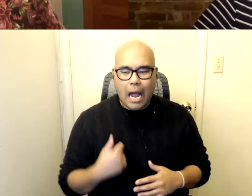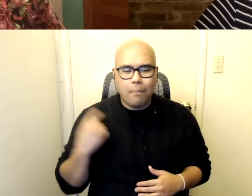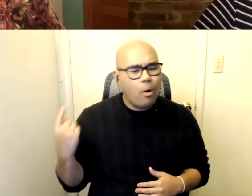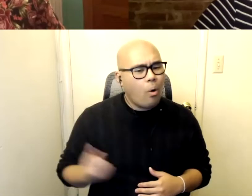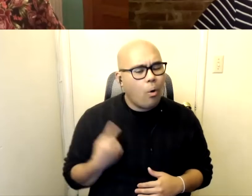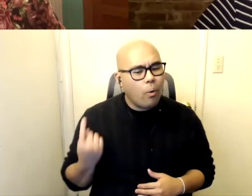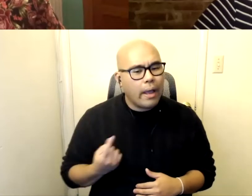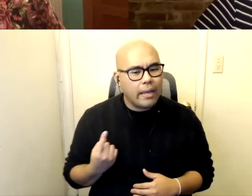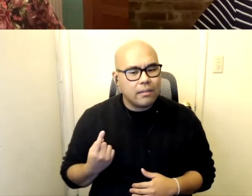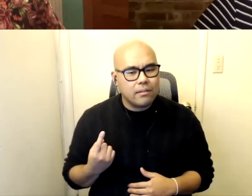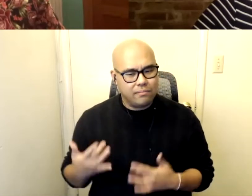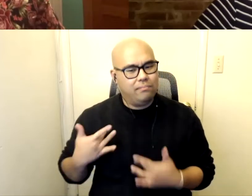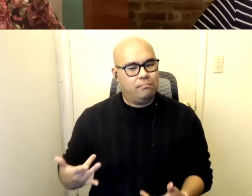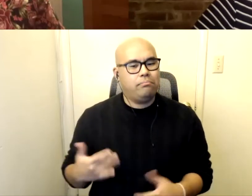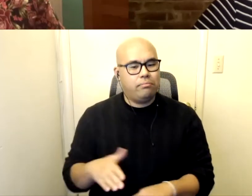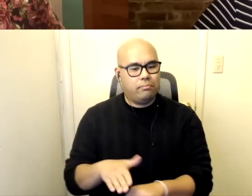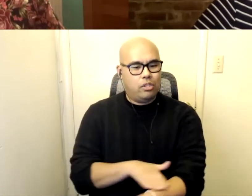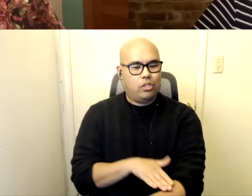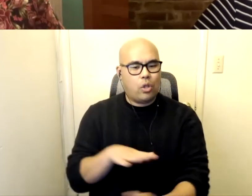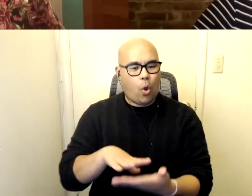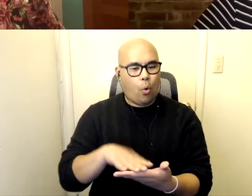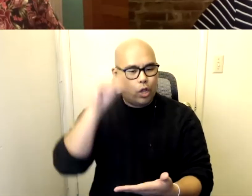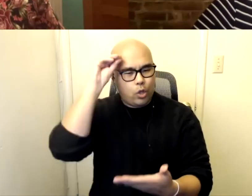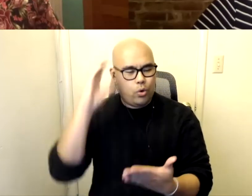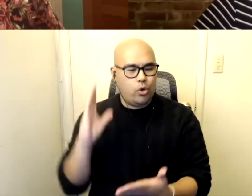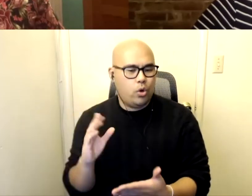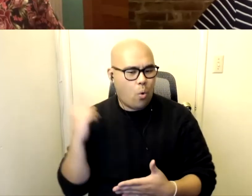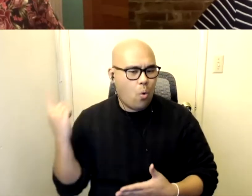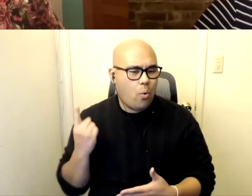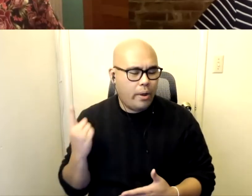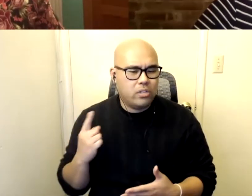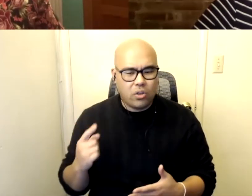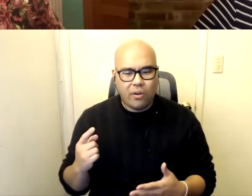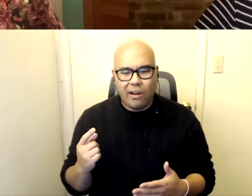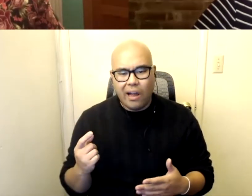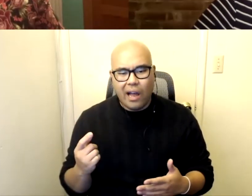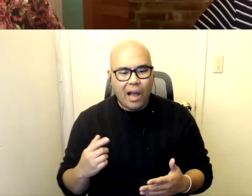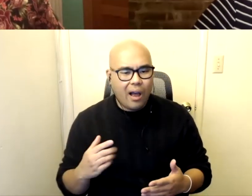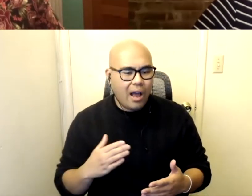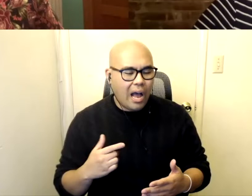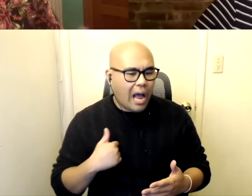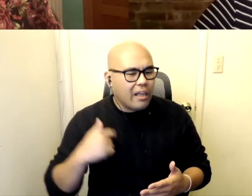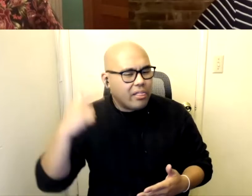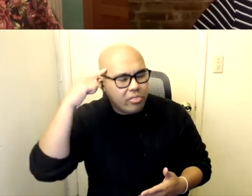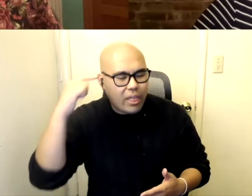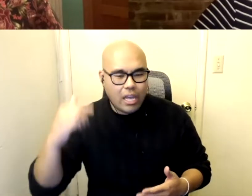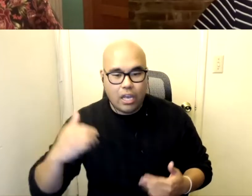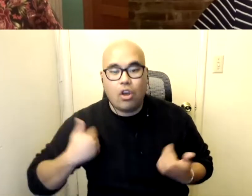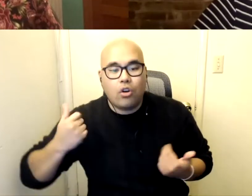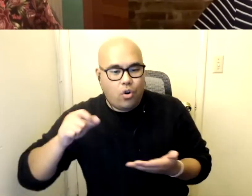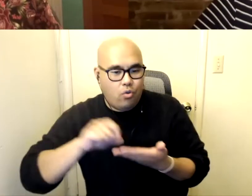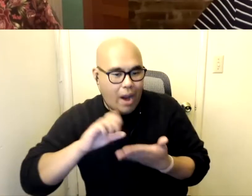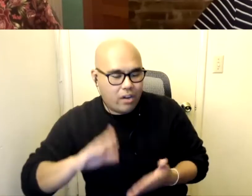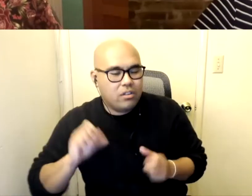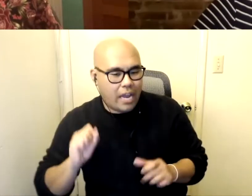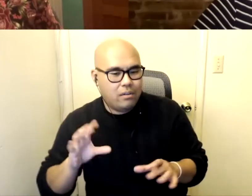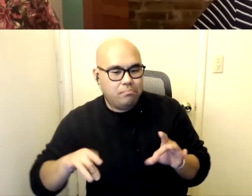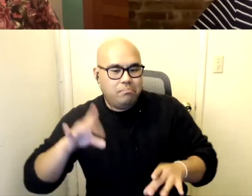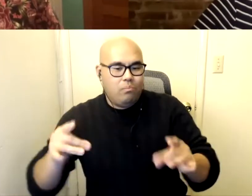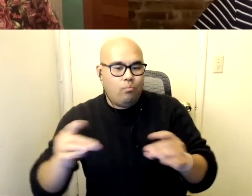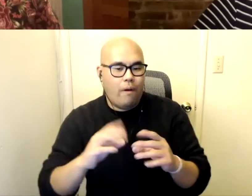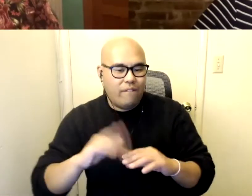very slow learner, and I trust that younger writers will get this faster than I did. But I'll tell you what ended up happening with